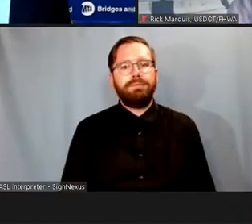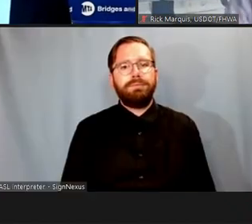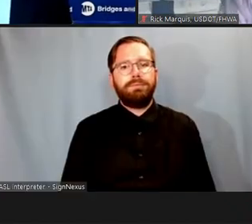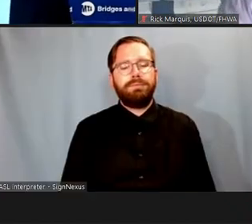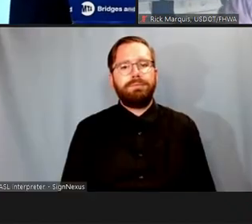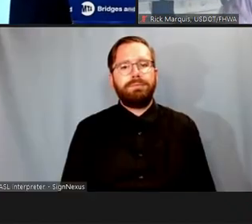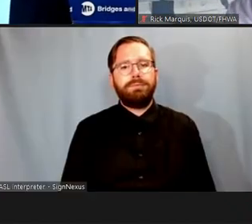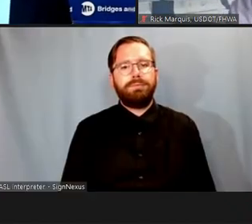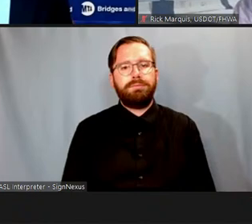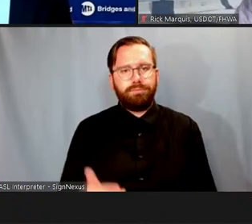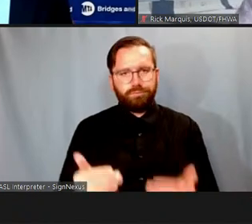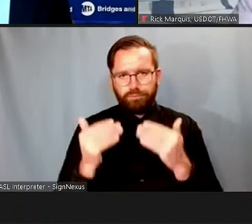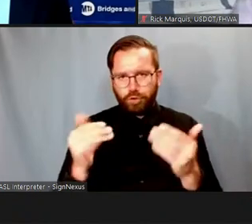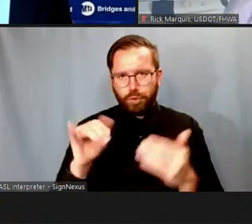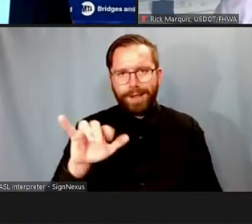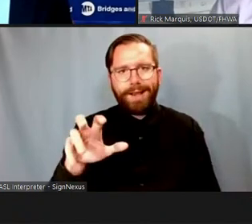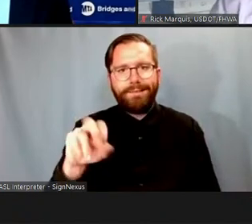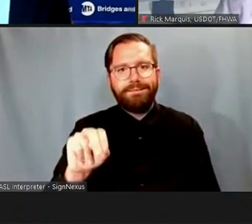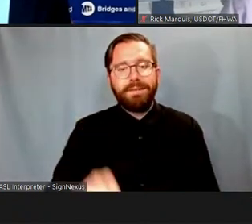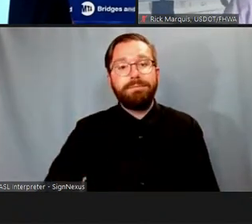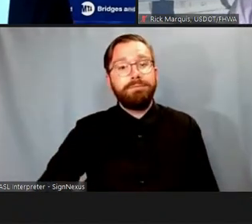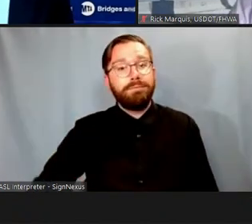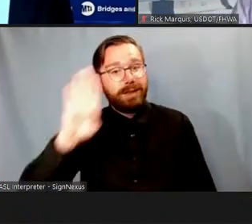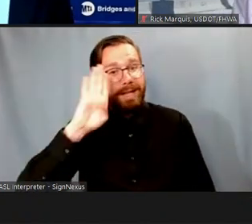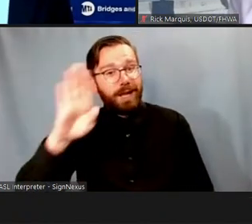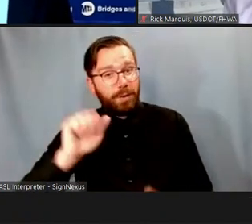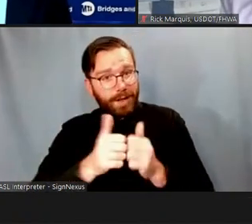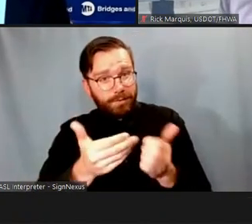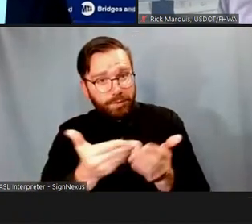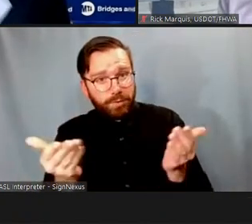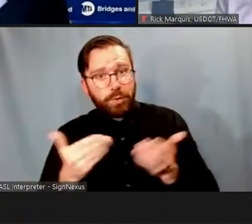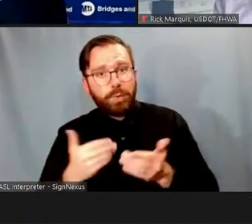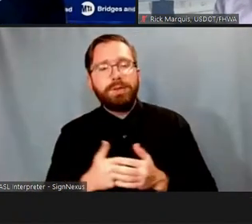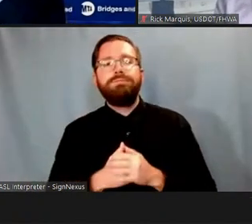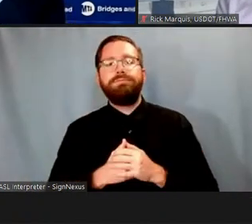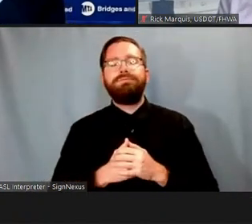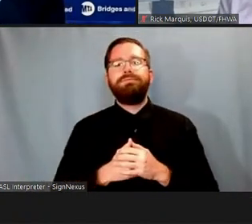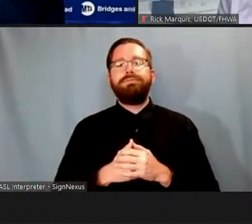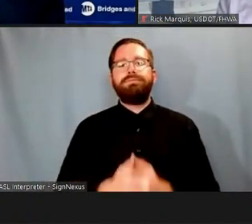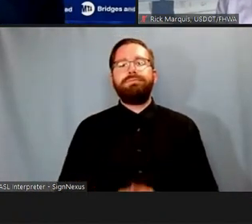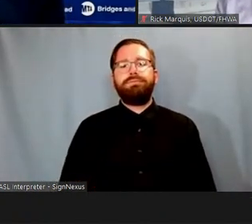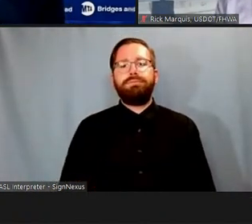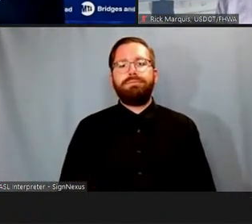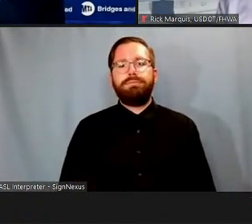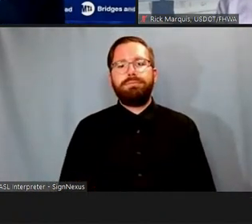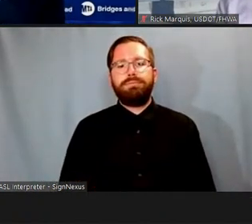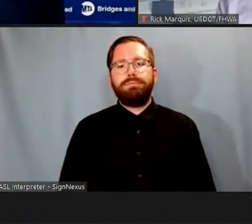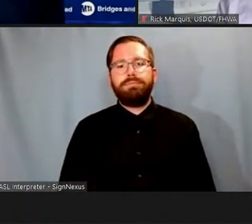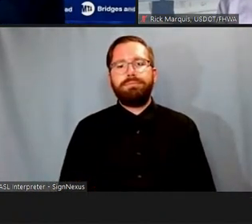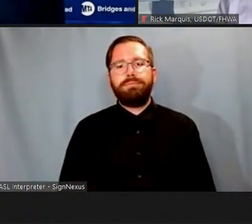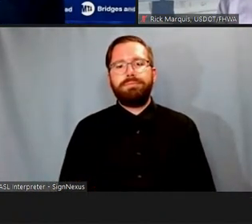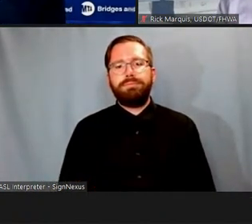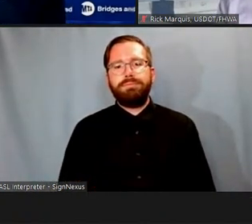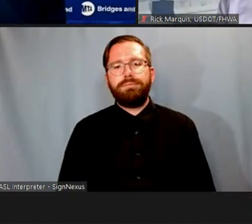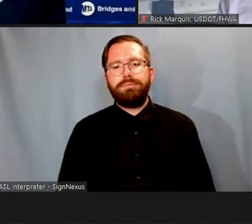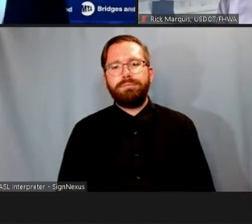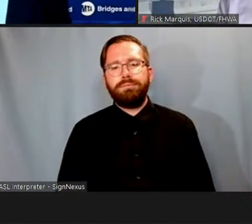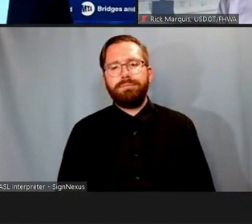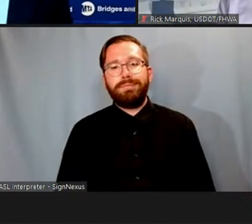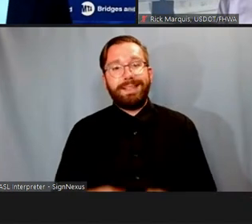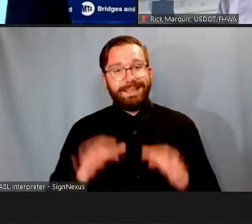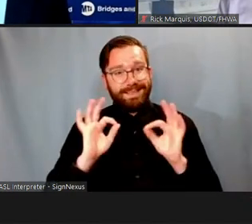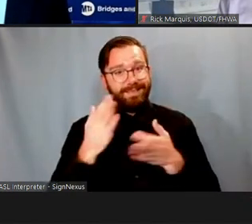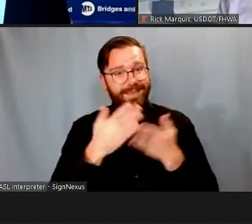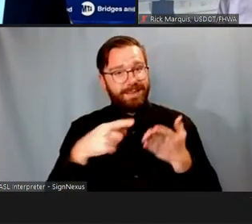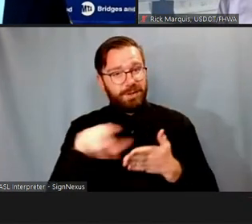go ahead ivan hey how you guys doing today um definitely some of you guys definitely look tired